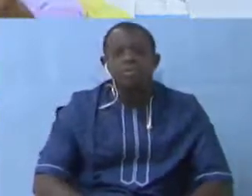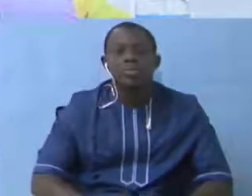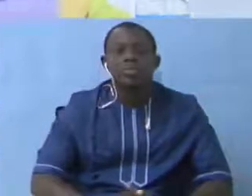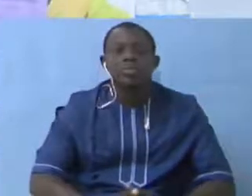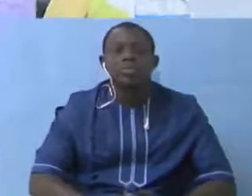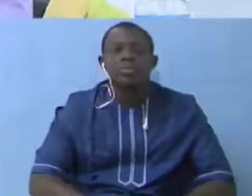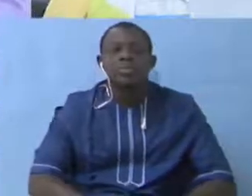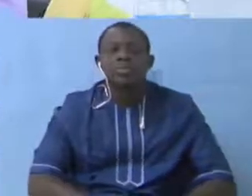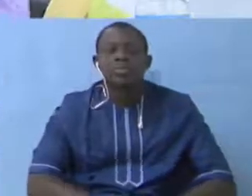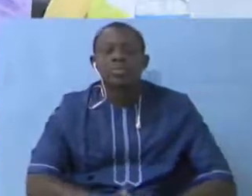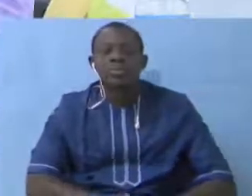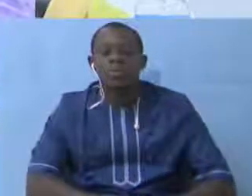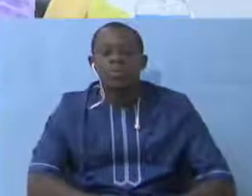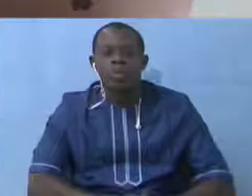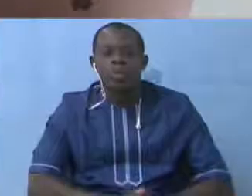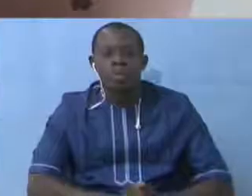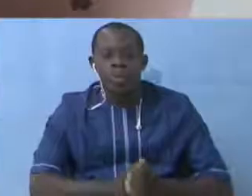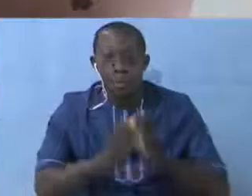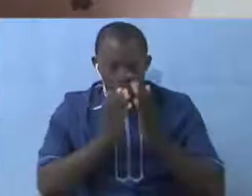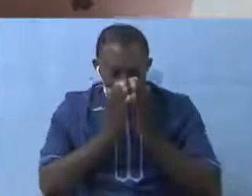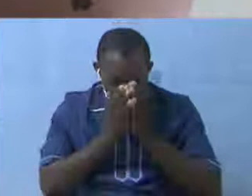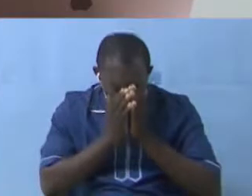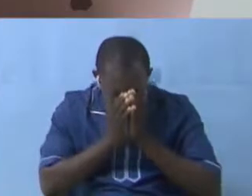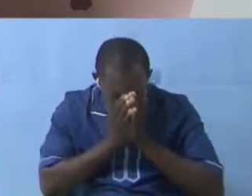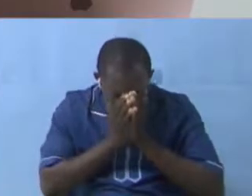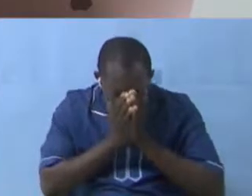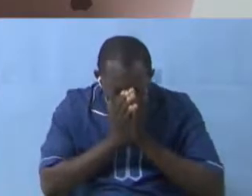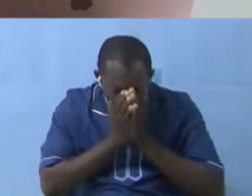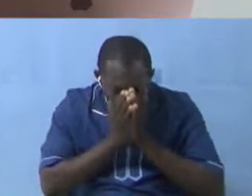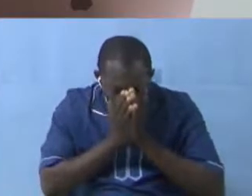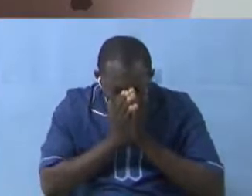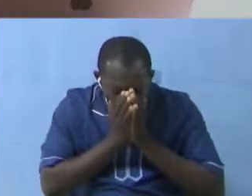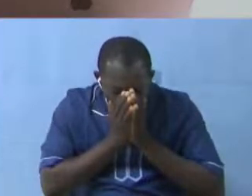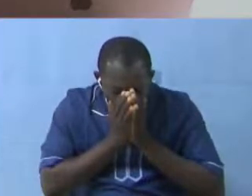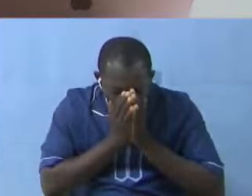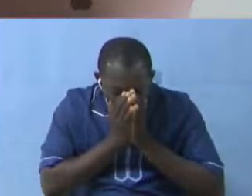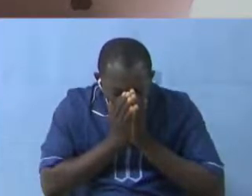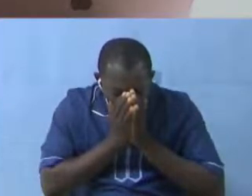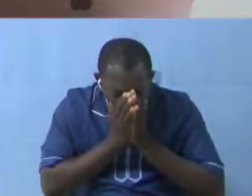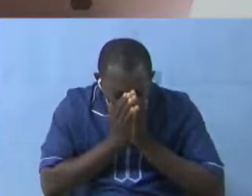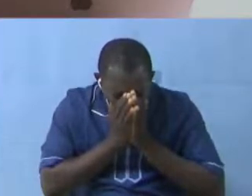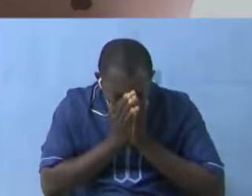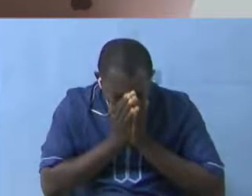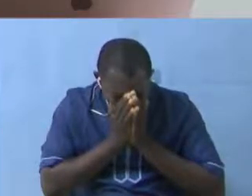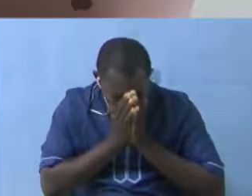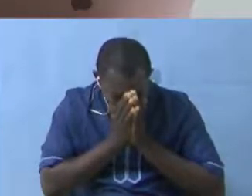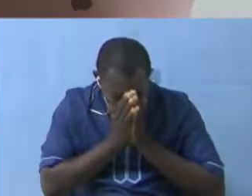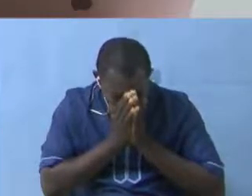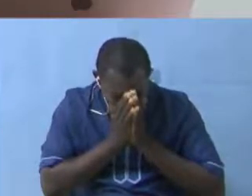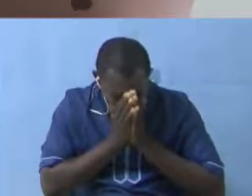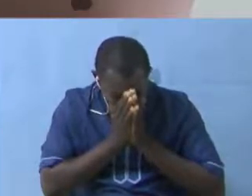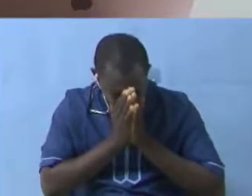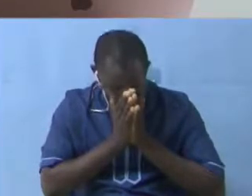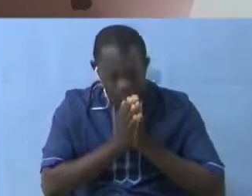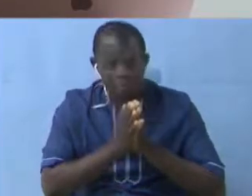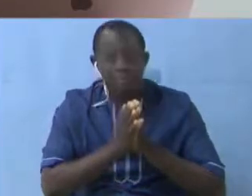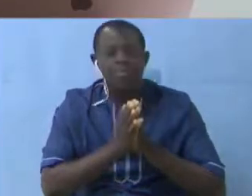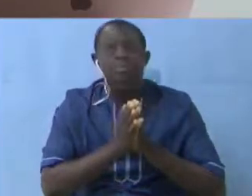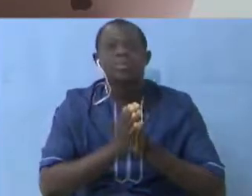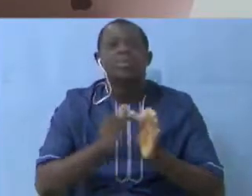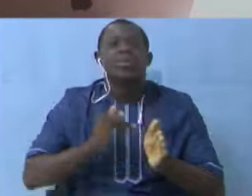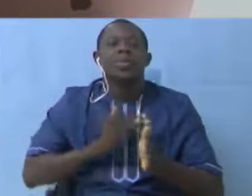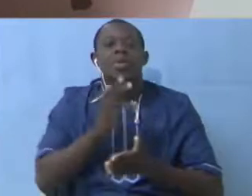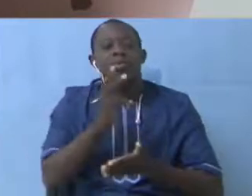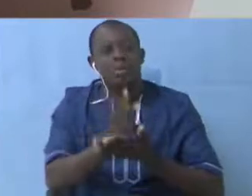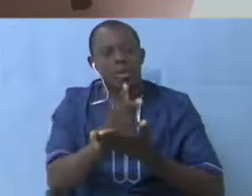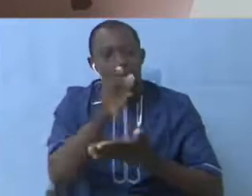Madam Witness, looking at that document, it does indicate that the National Assembly did hear a motion for a resolution to be passed for the